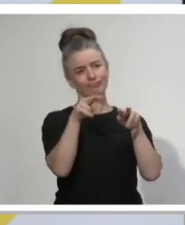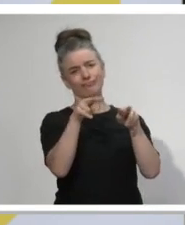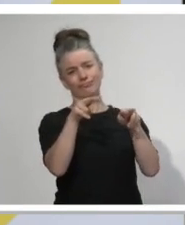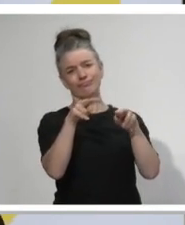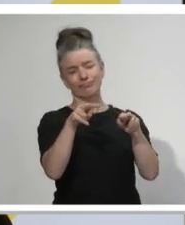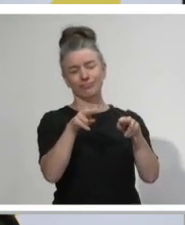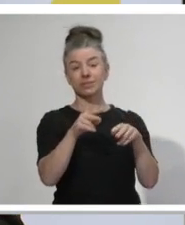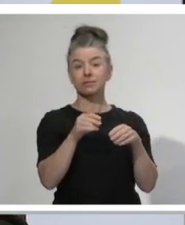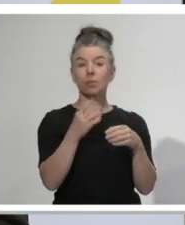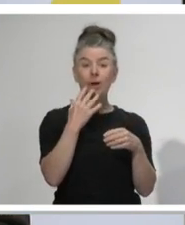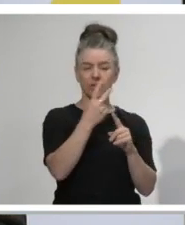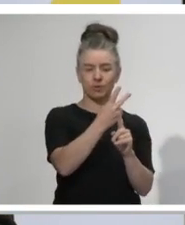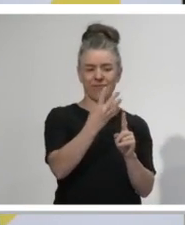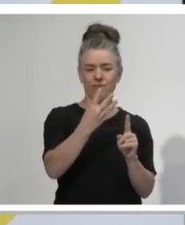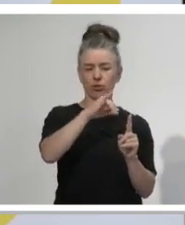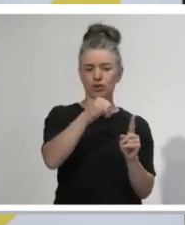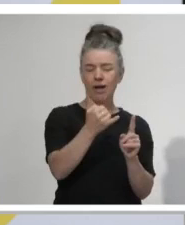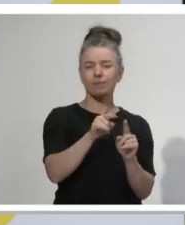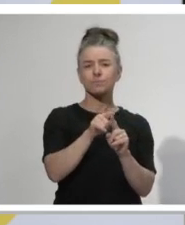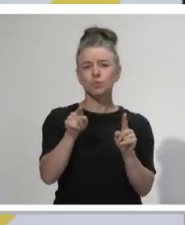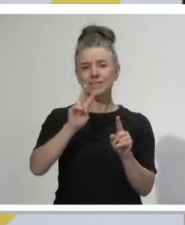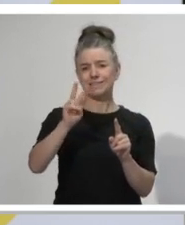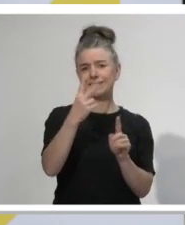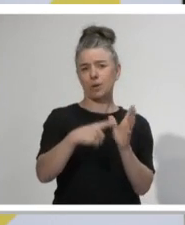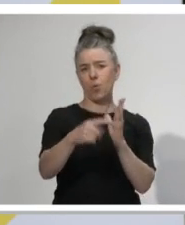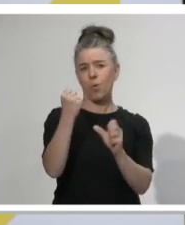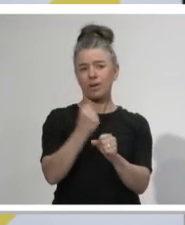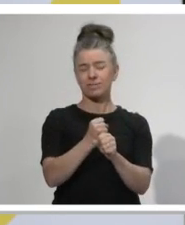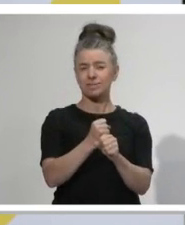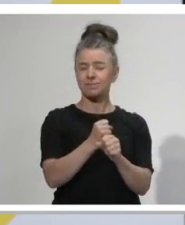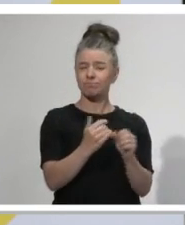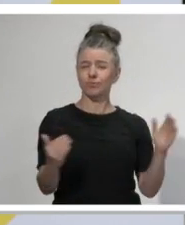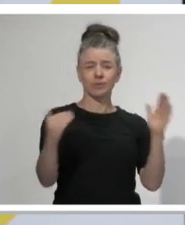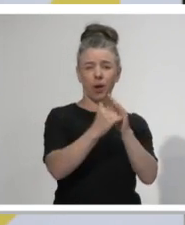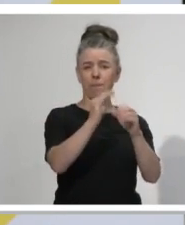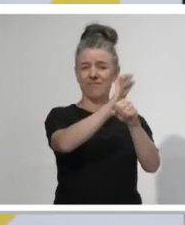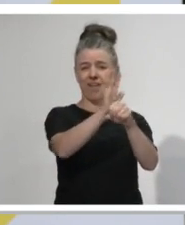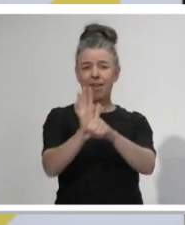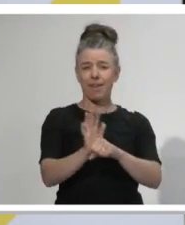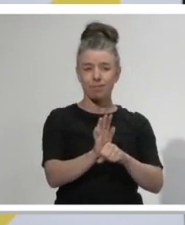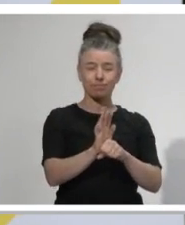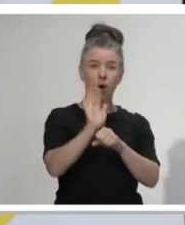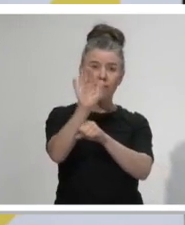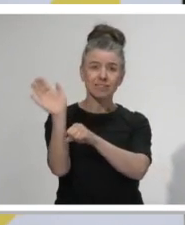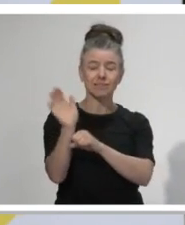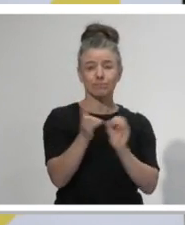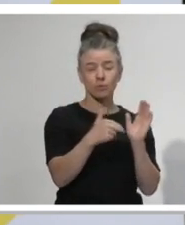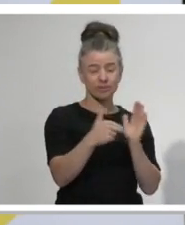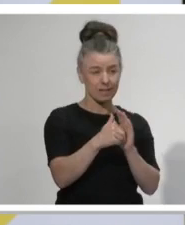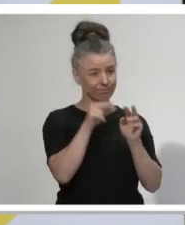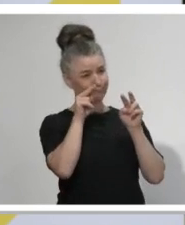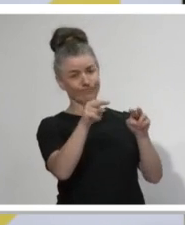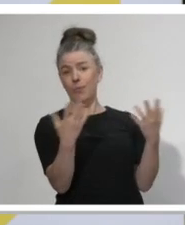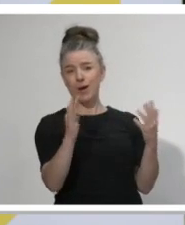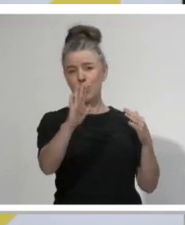the 24th of July to the 2nd of August, the world-class curated program of world and New Zealand films can be screened at home.